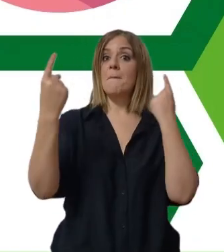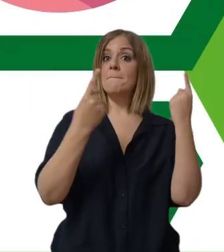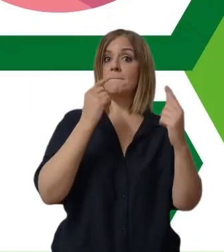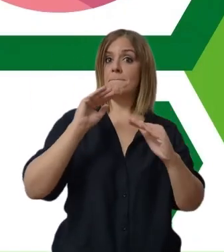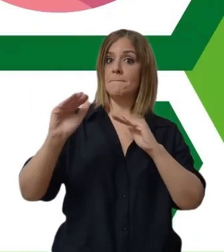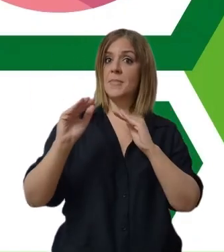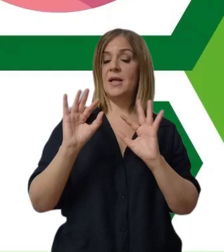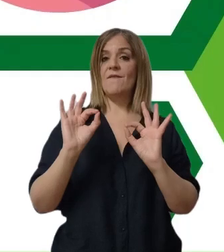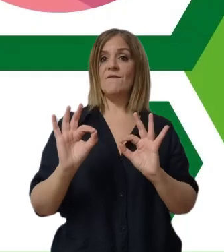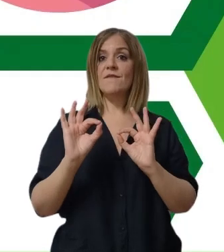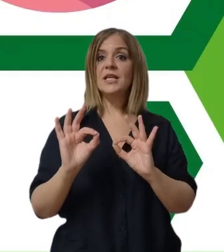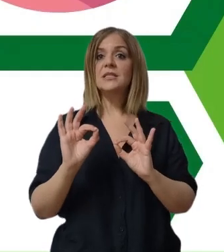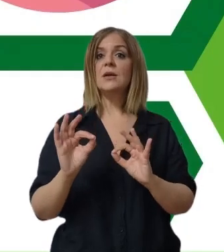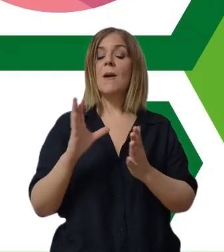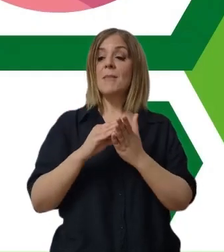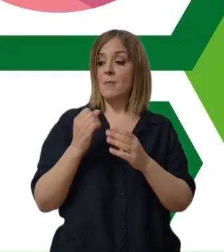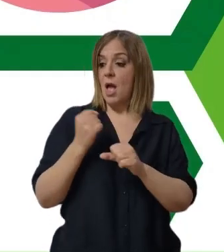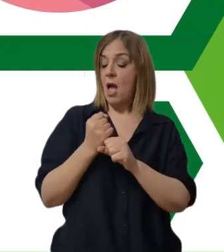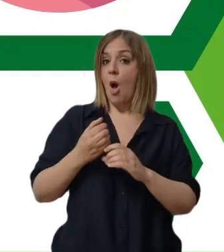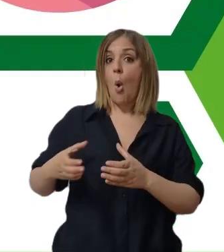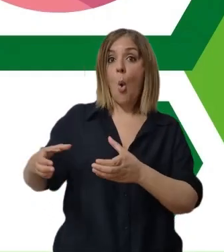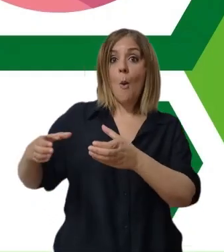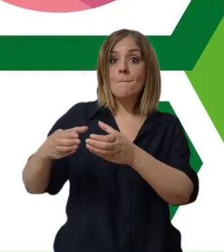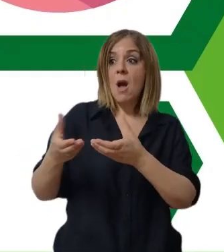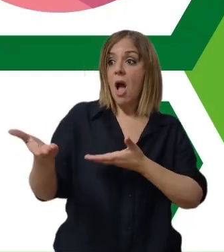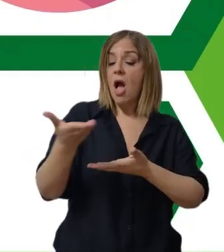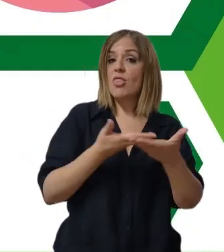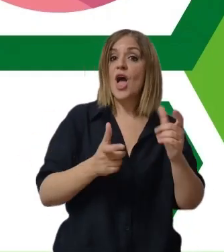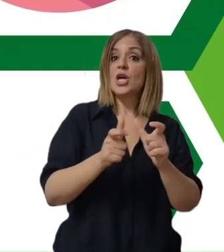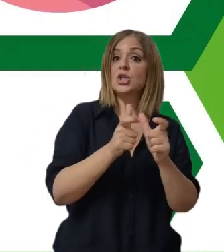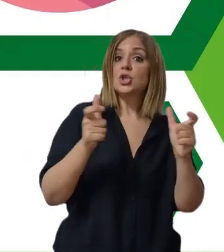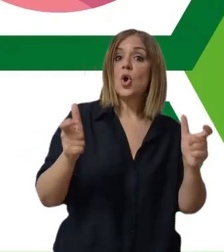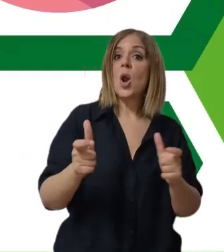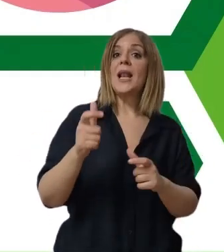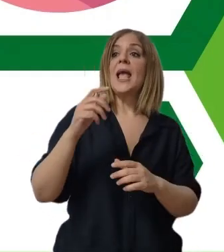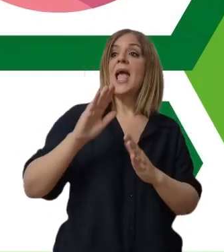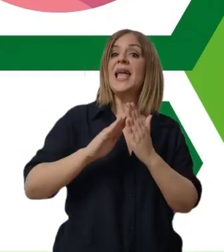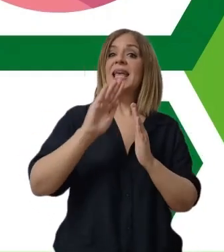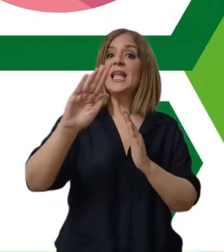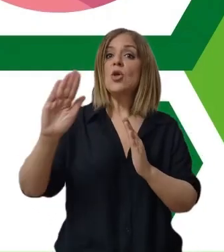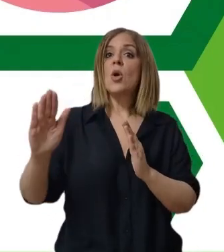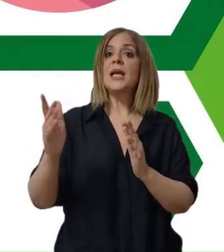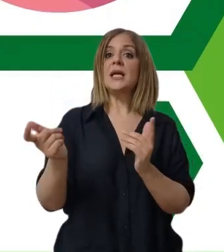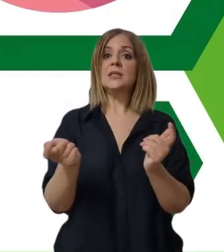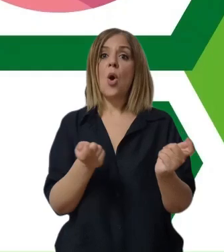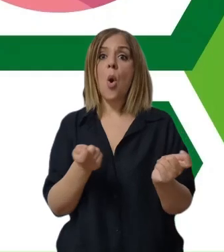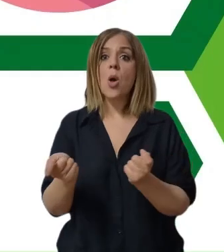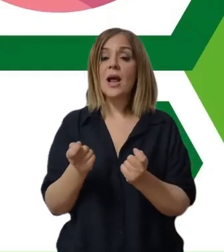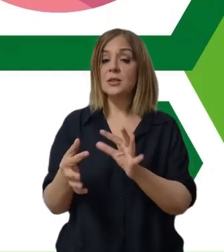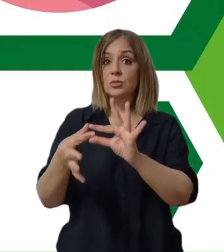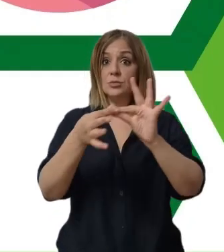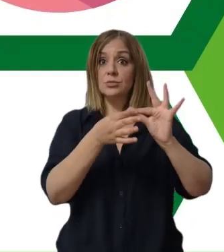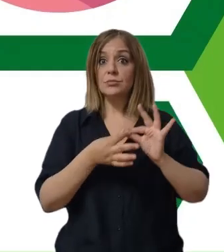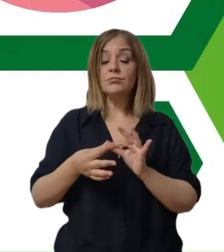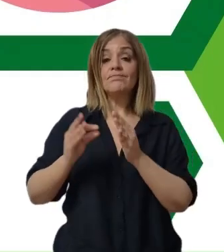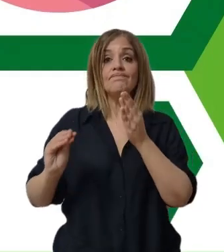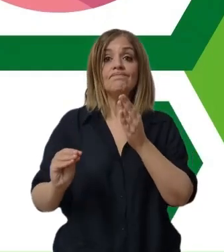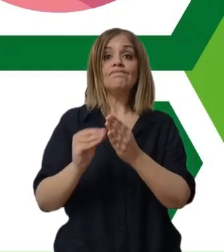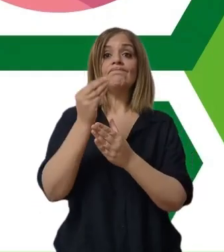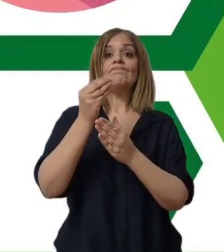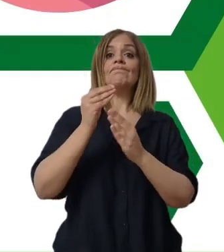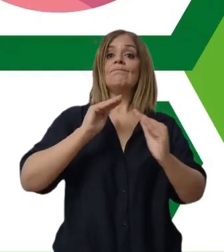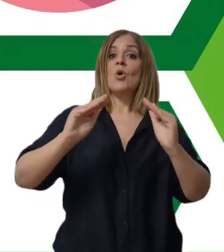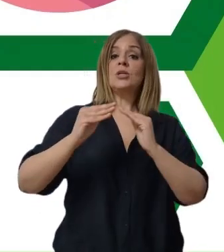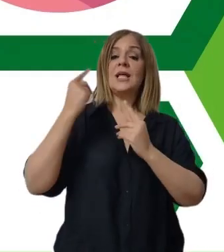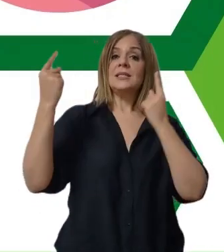protection. By working together, schools, neighborhood, and organizations can develop projects that protect the